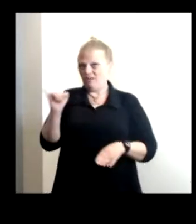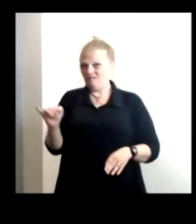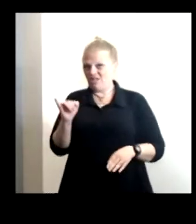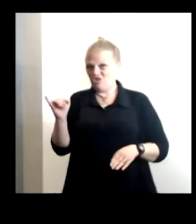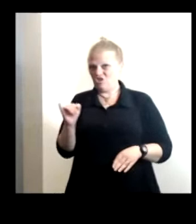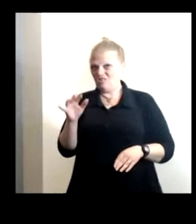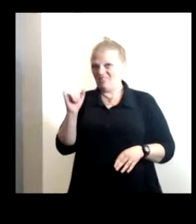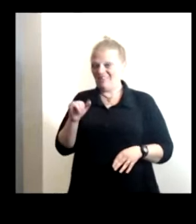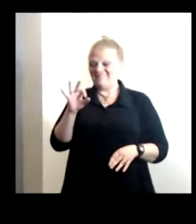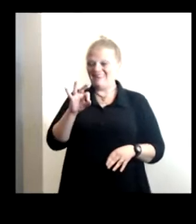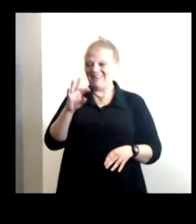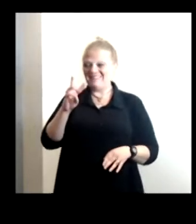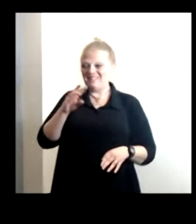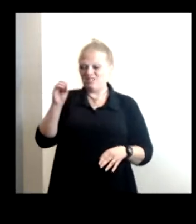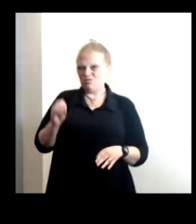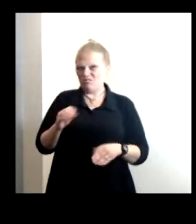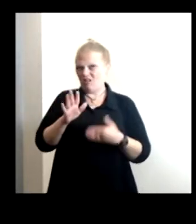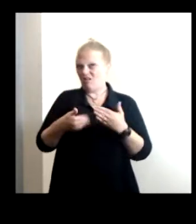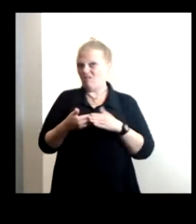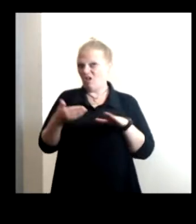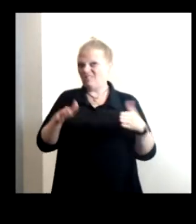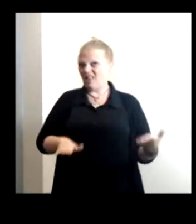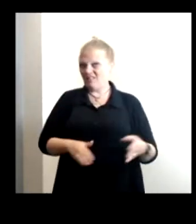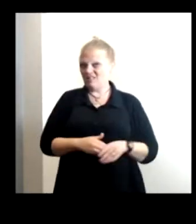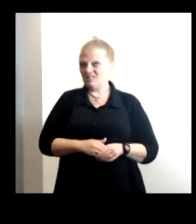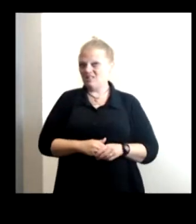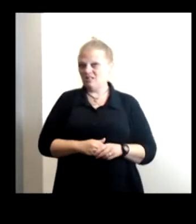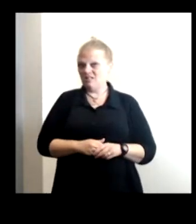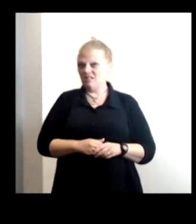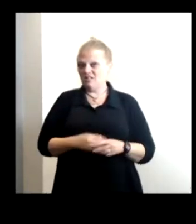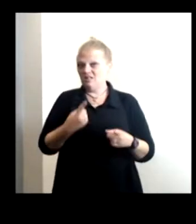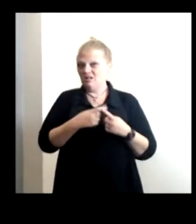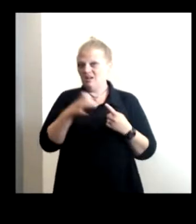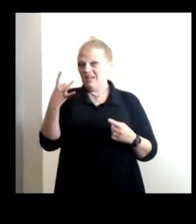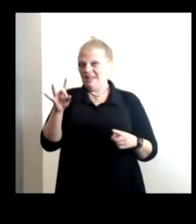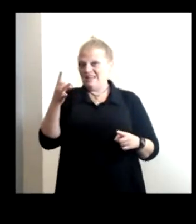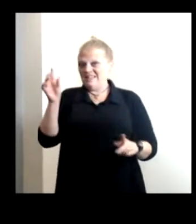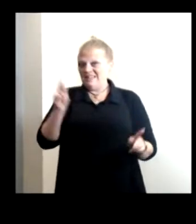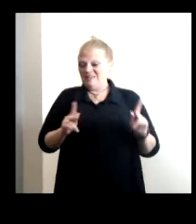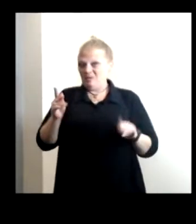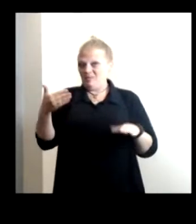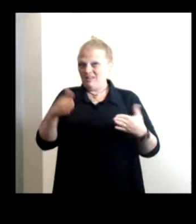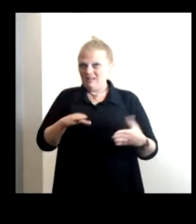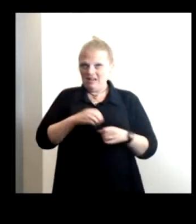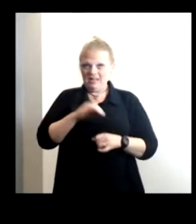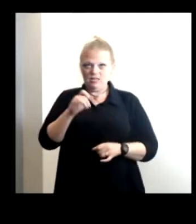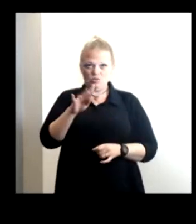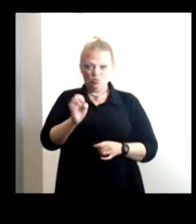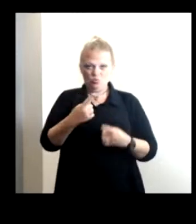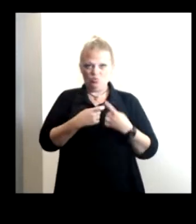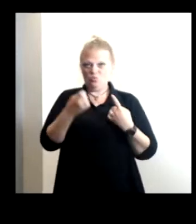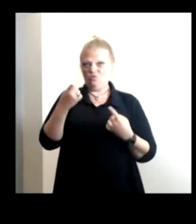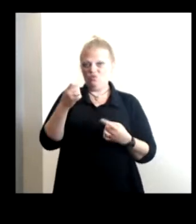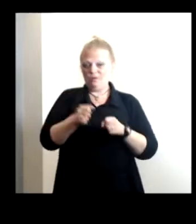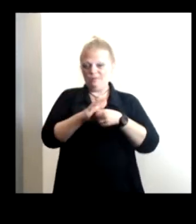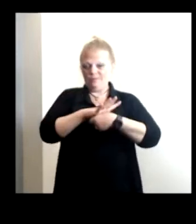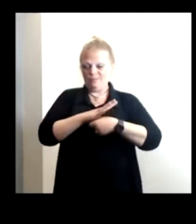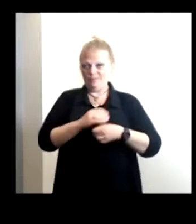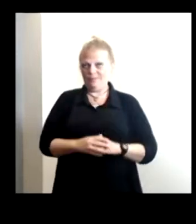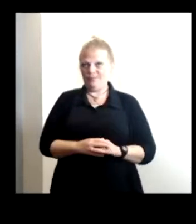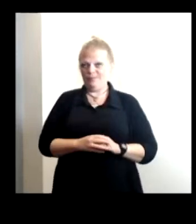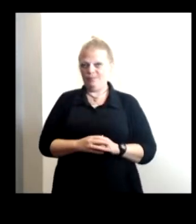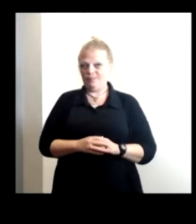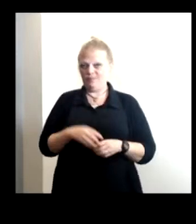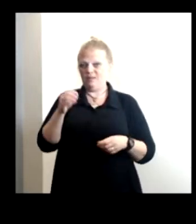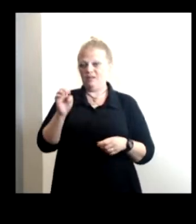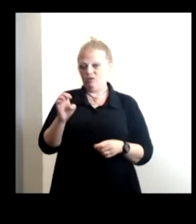is 96% of the deaths. Of the 18 people who died in June from COVID-19 that